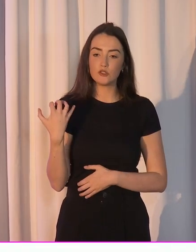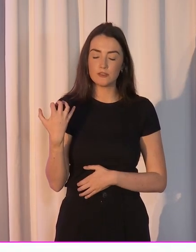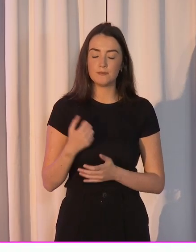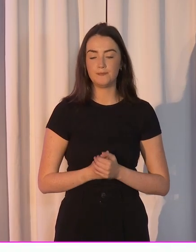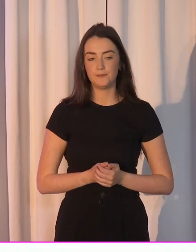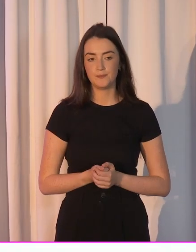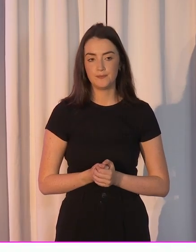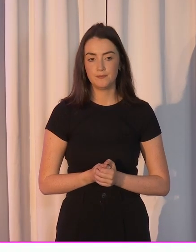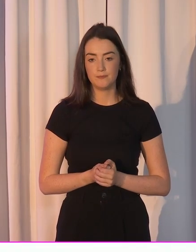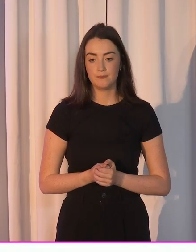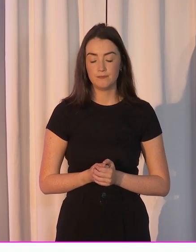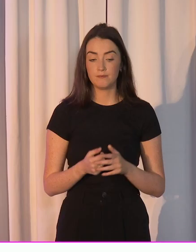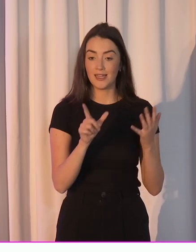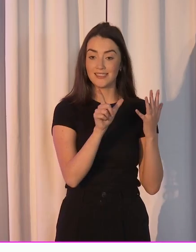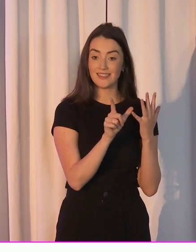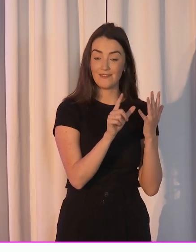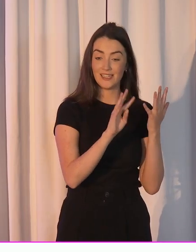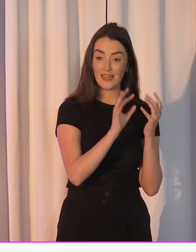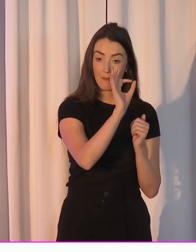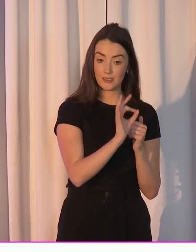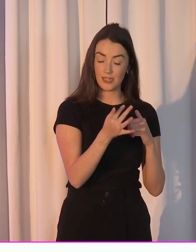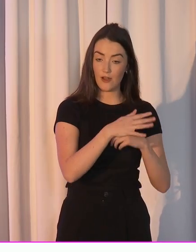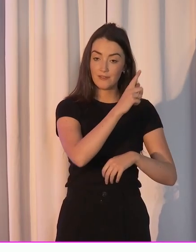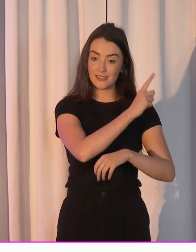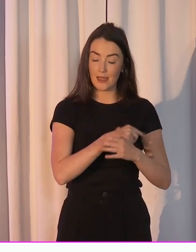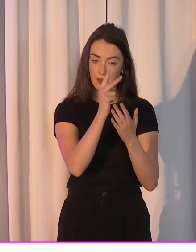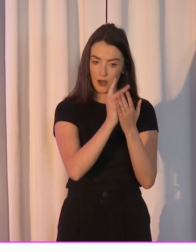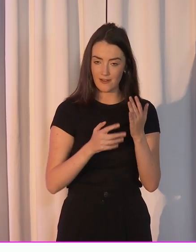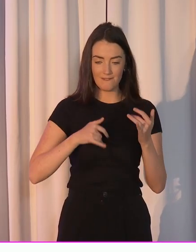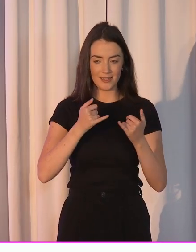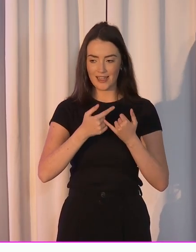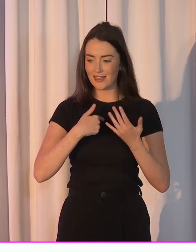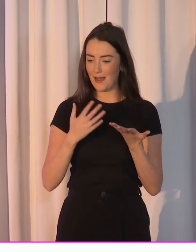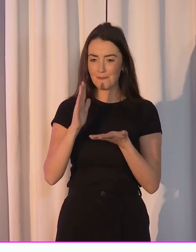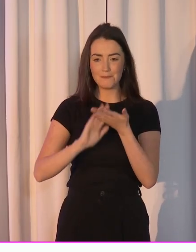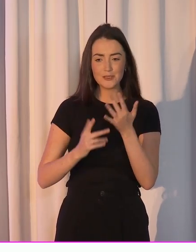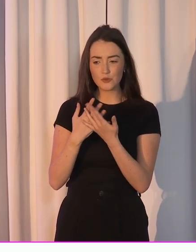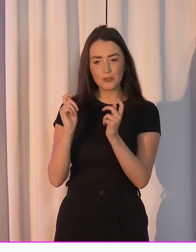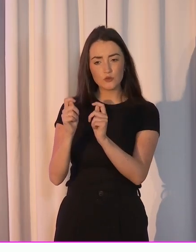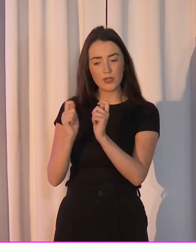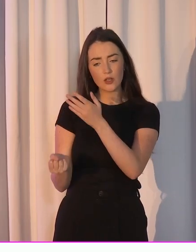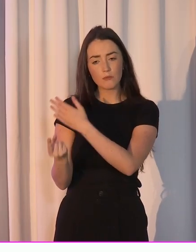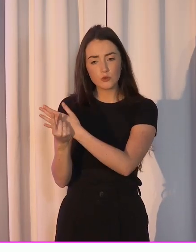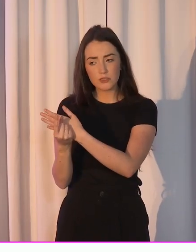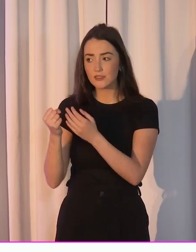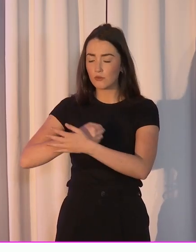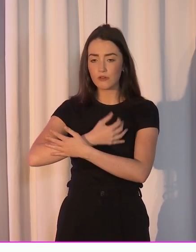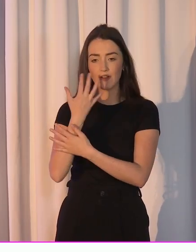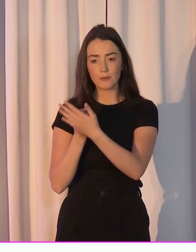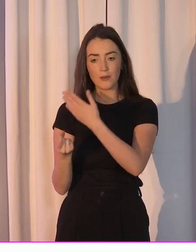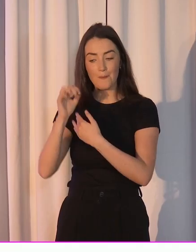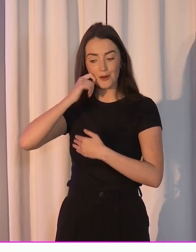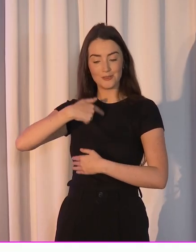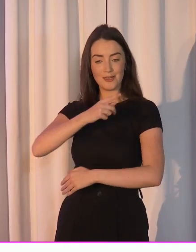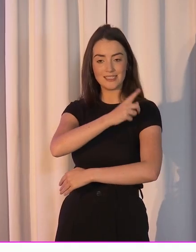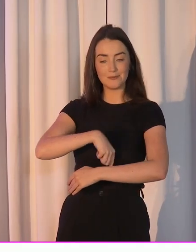beyond the workplace, with 79% of disabled artists feeling they have missed vital training or development opportunities due to their